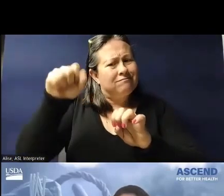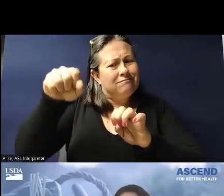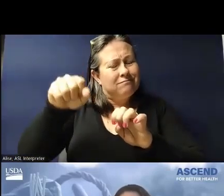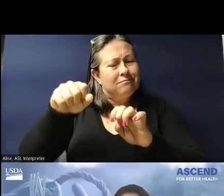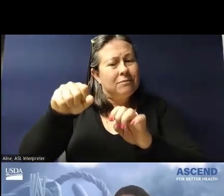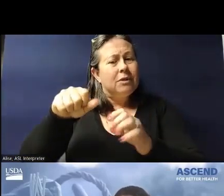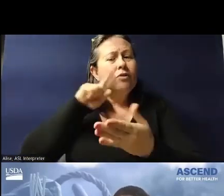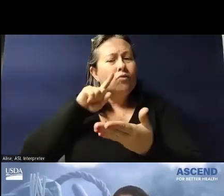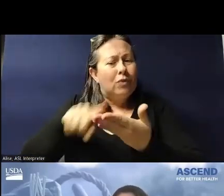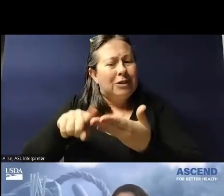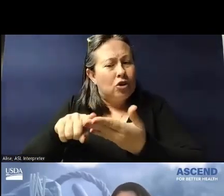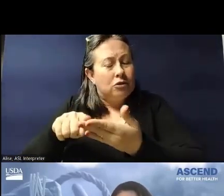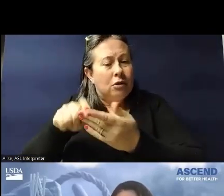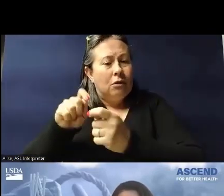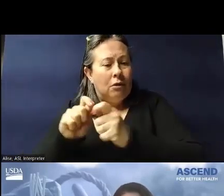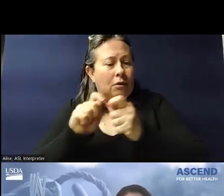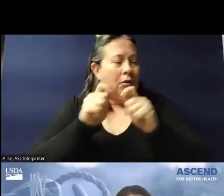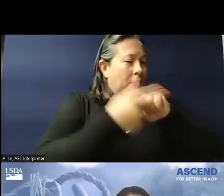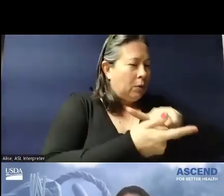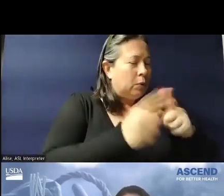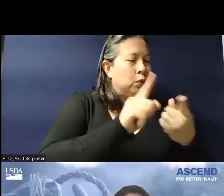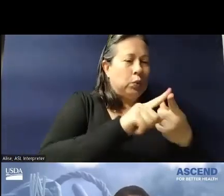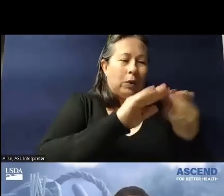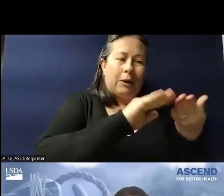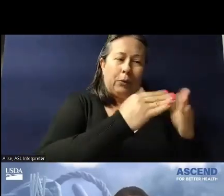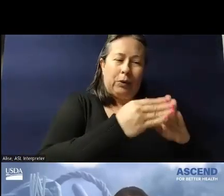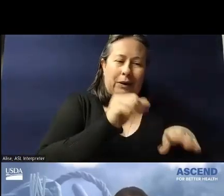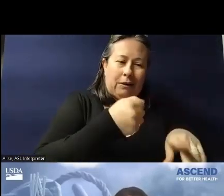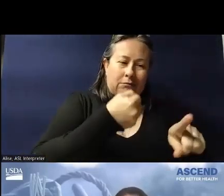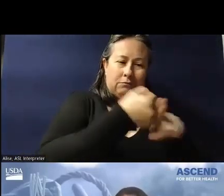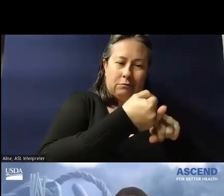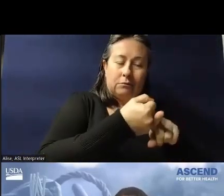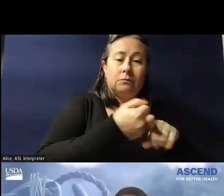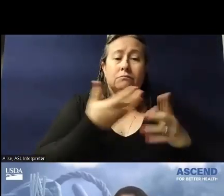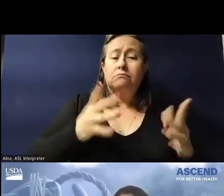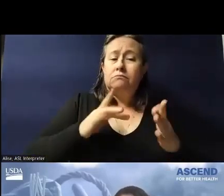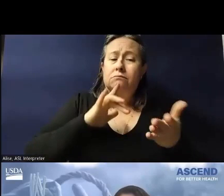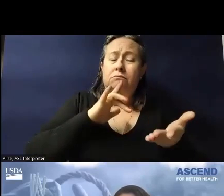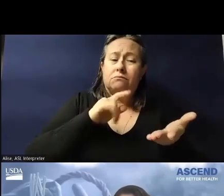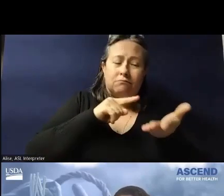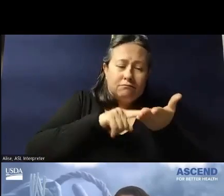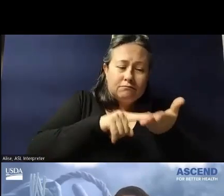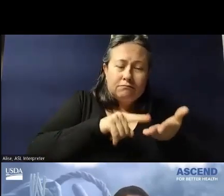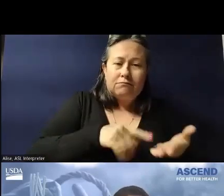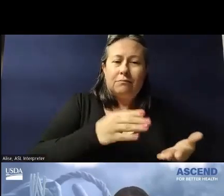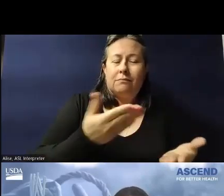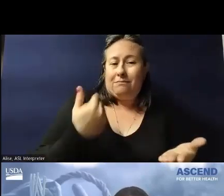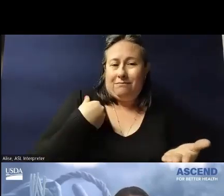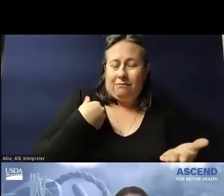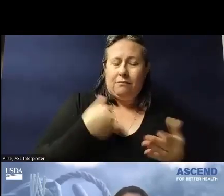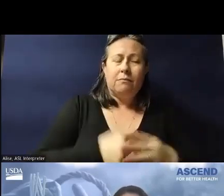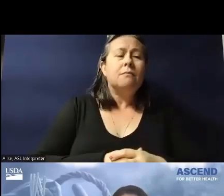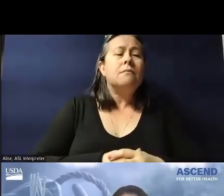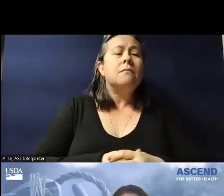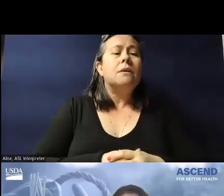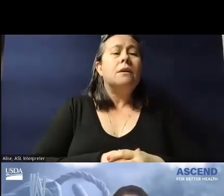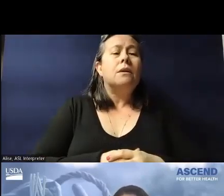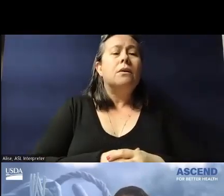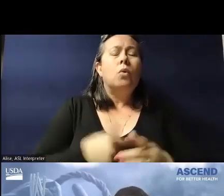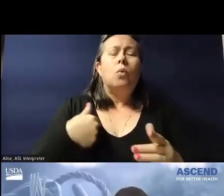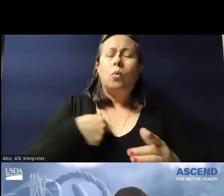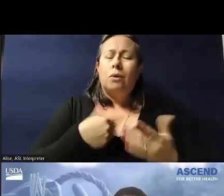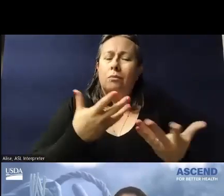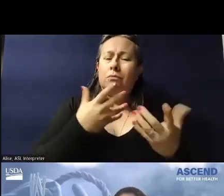into community impacts, as was highlighted earlier. Thus, at the Periodic Table of Food Initiative, we seek to